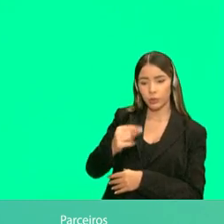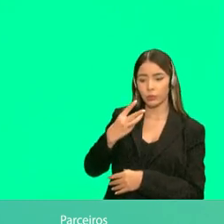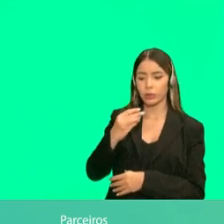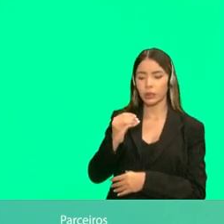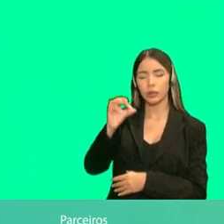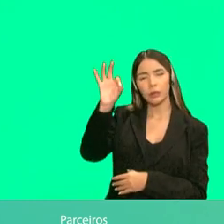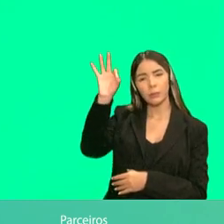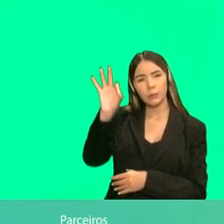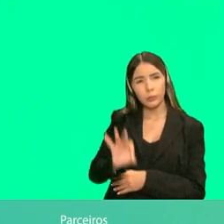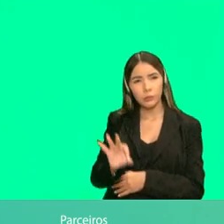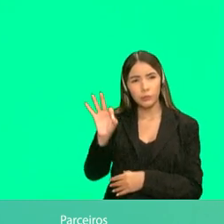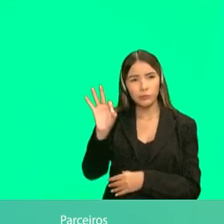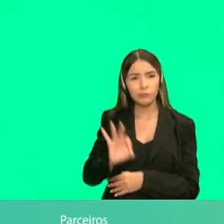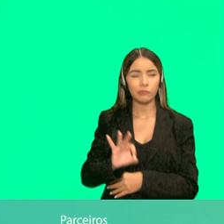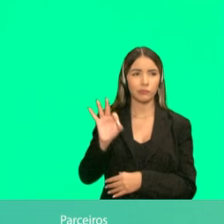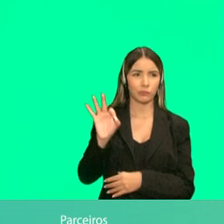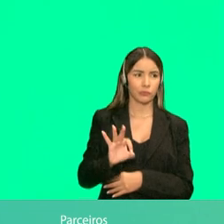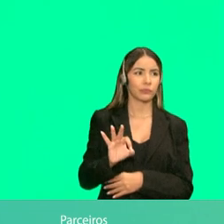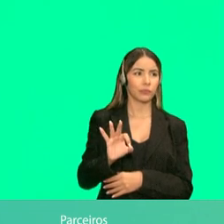with respect to